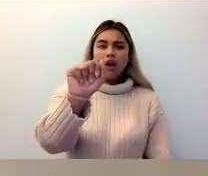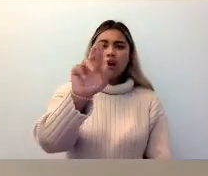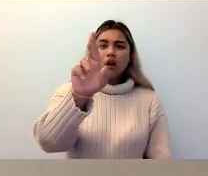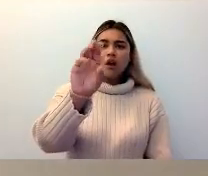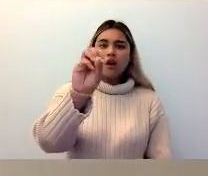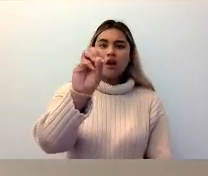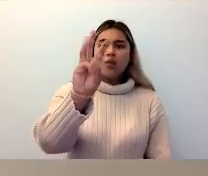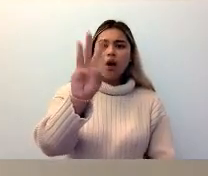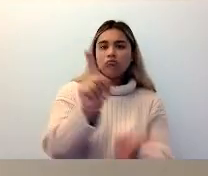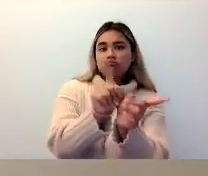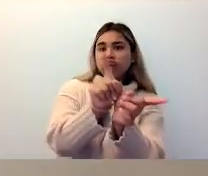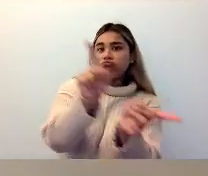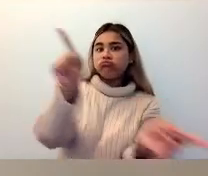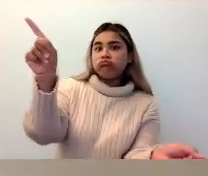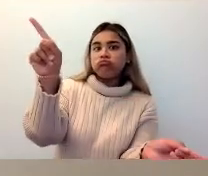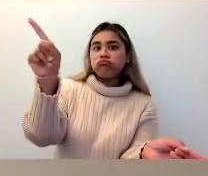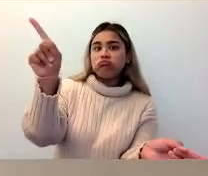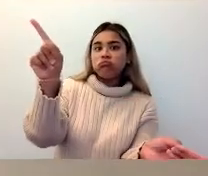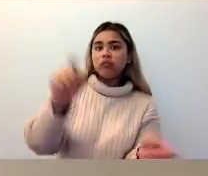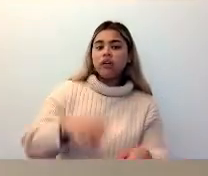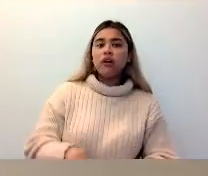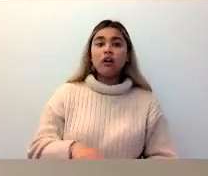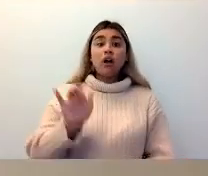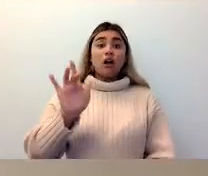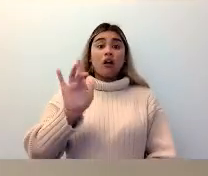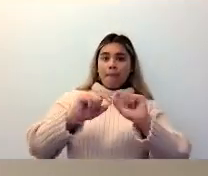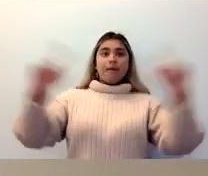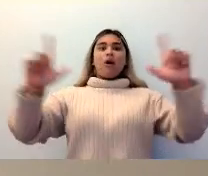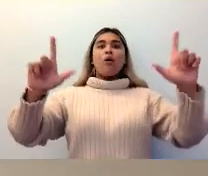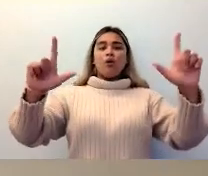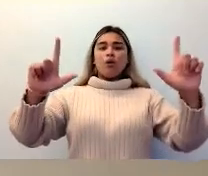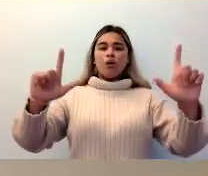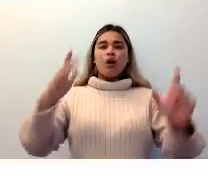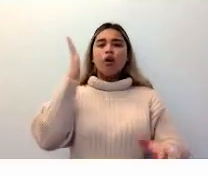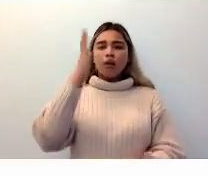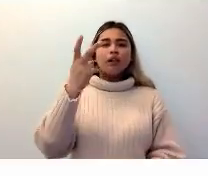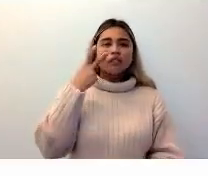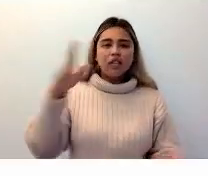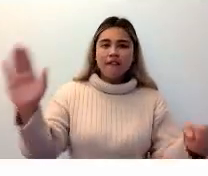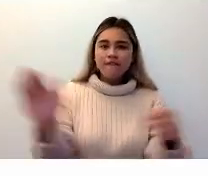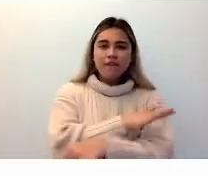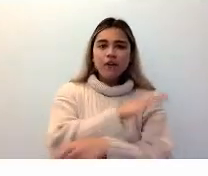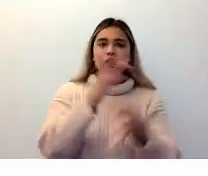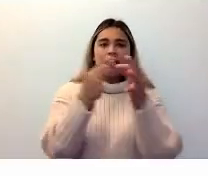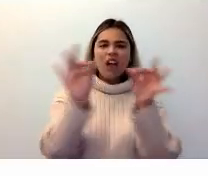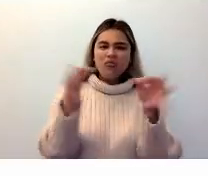in transcript view where you will find more settings. That's it.